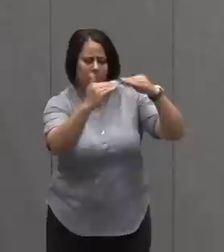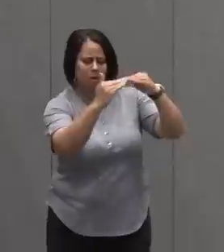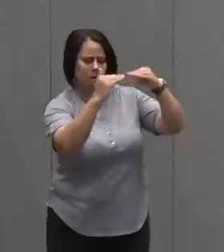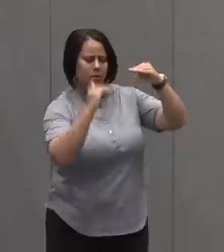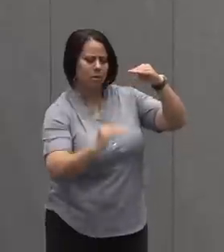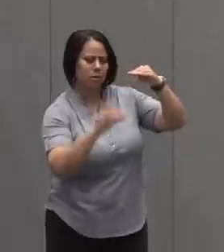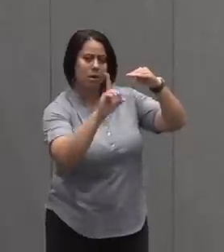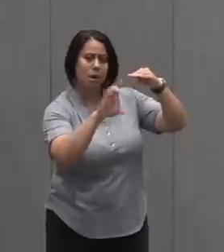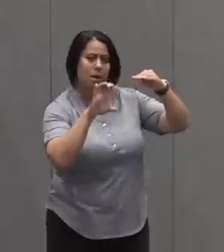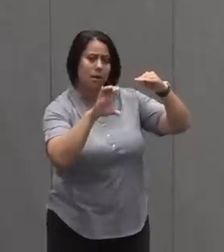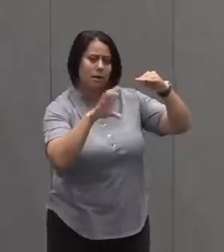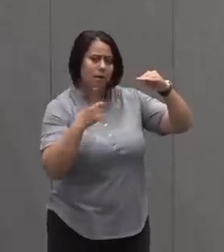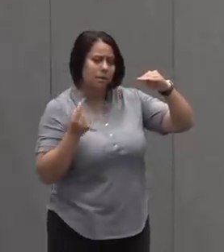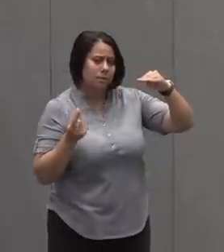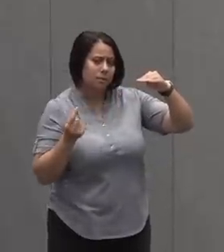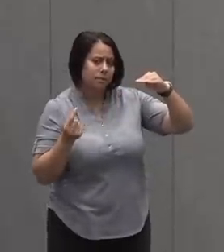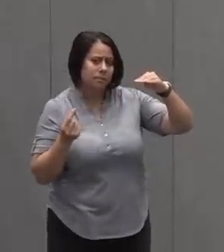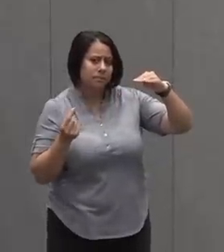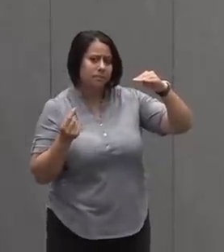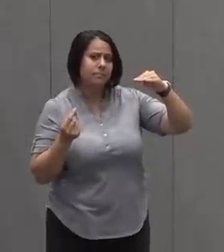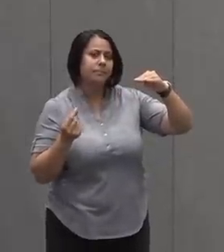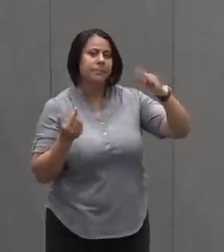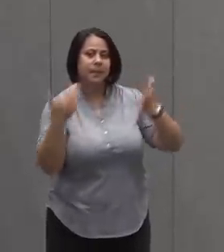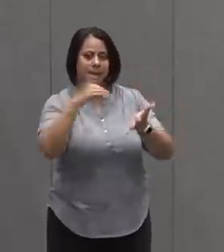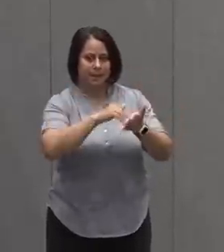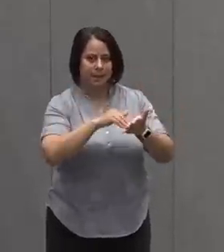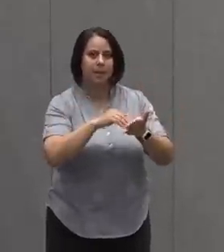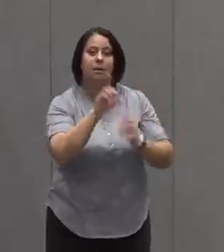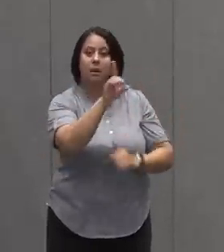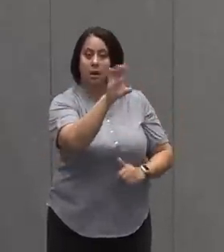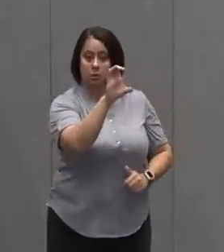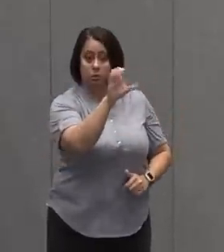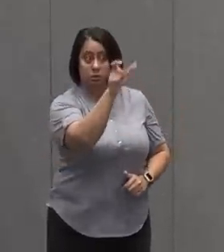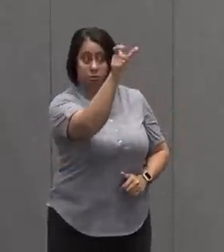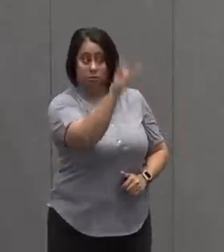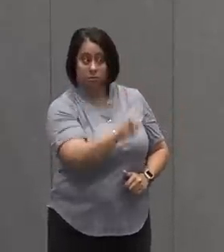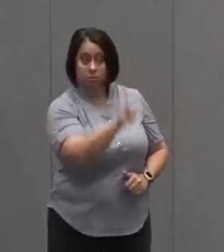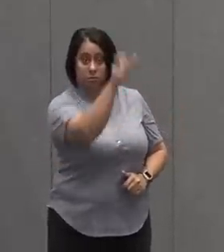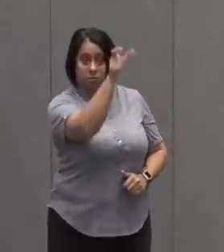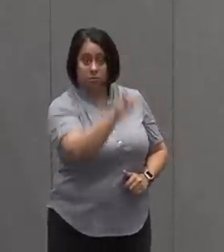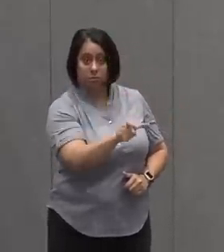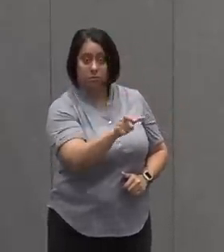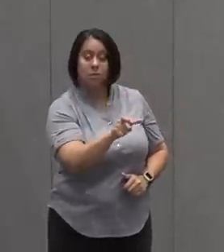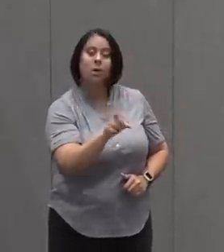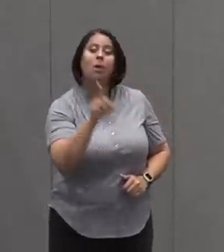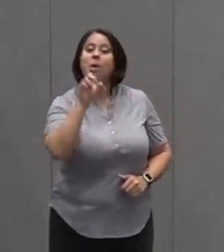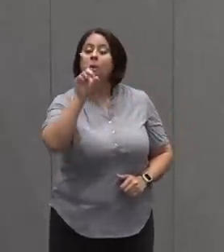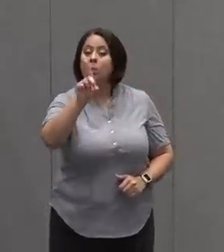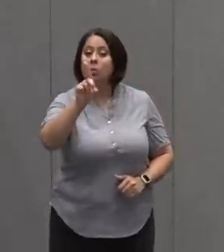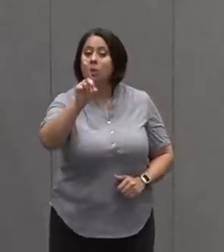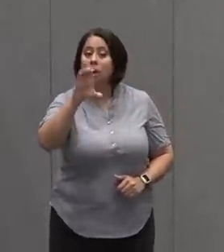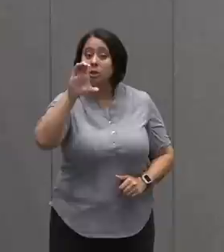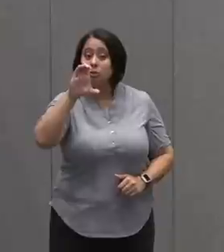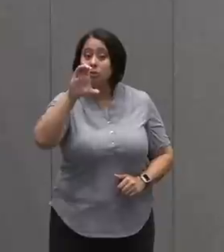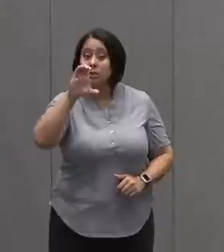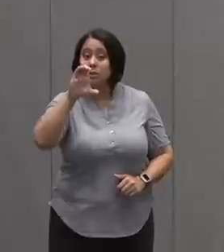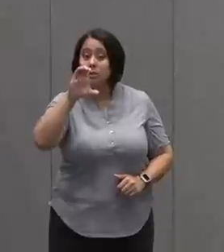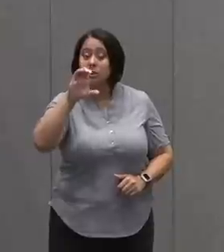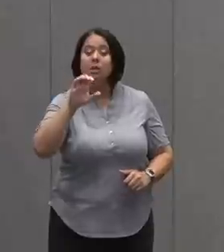Well, again, we're going to come back to this hundreds column. I wonder what is 100 less than